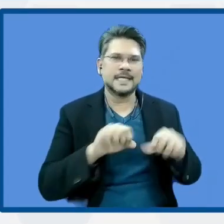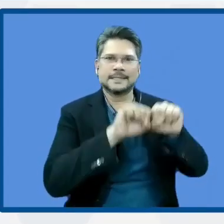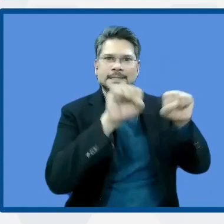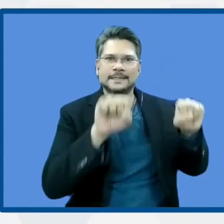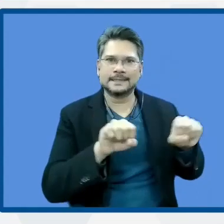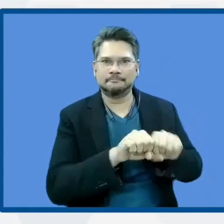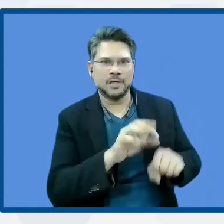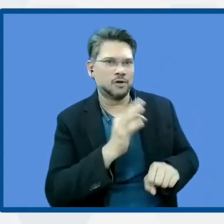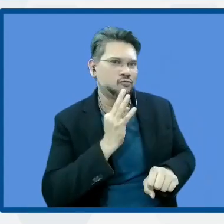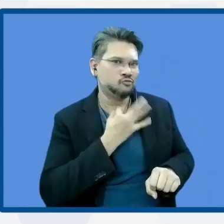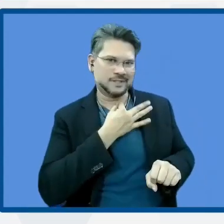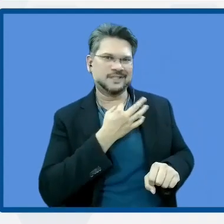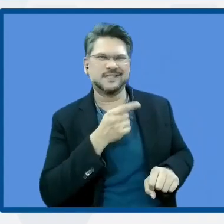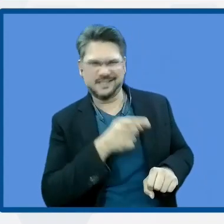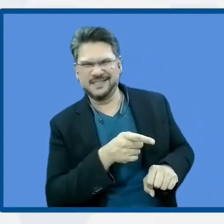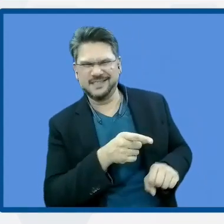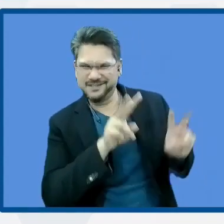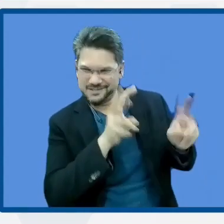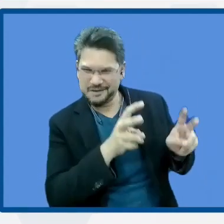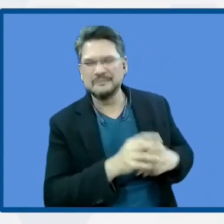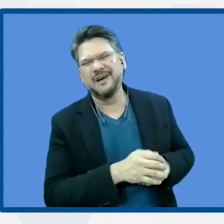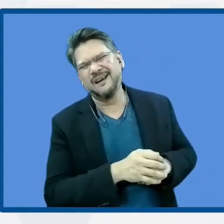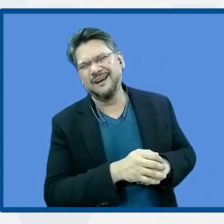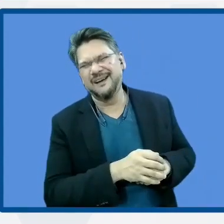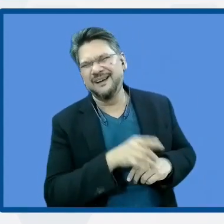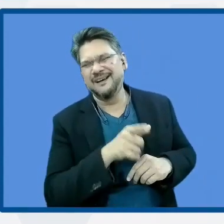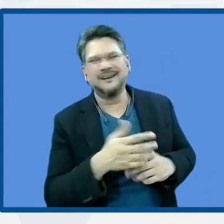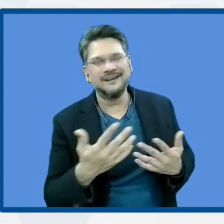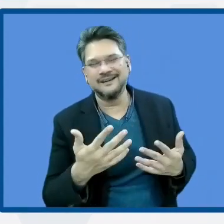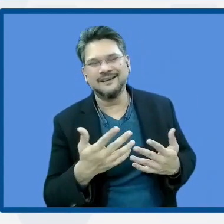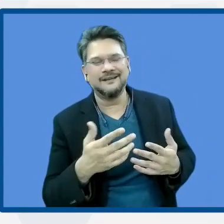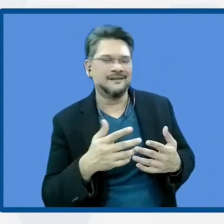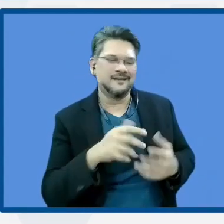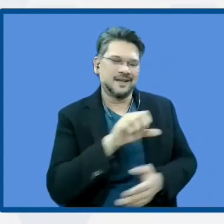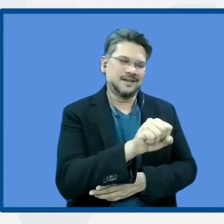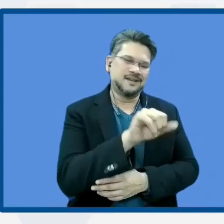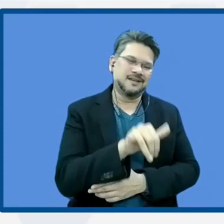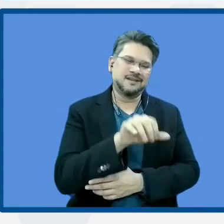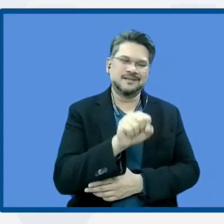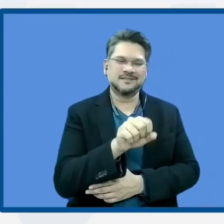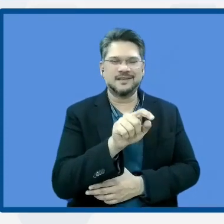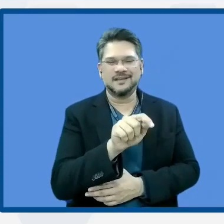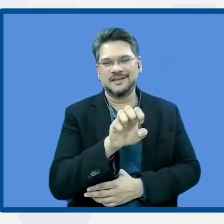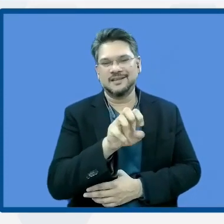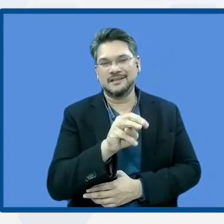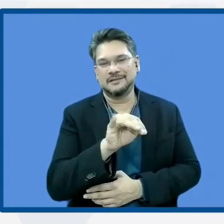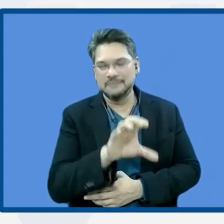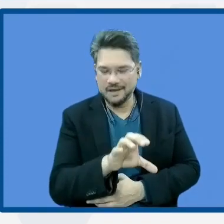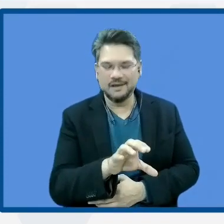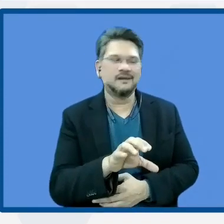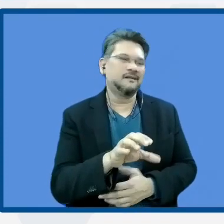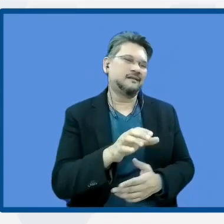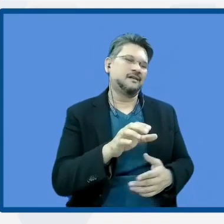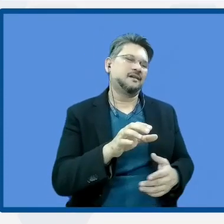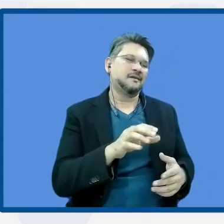people usually talk about systemic impact of risks and disasters.